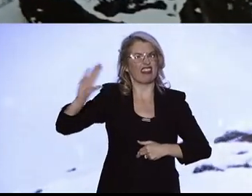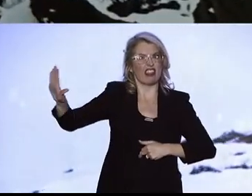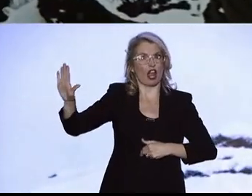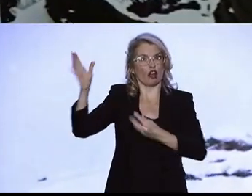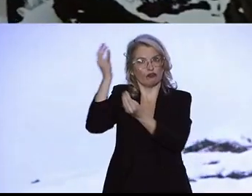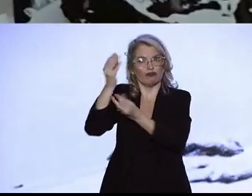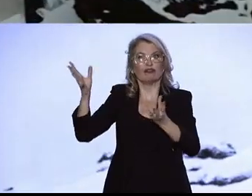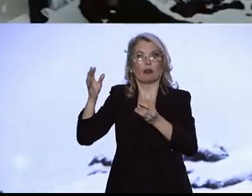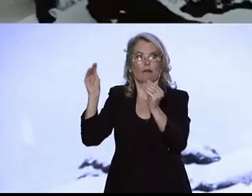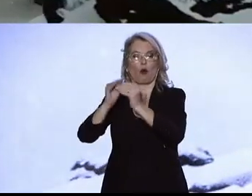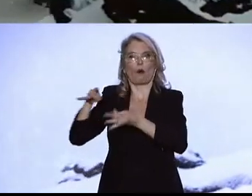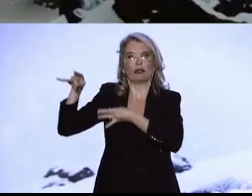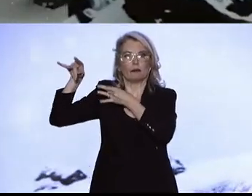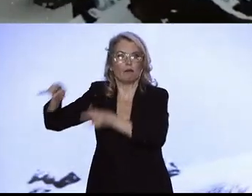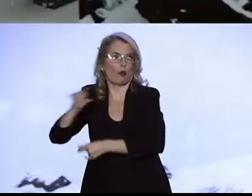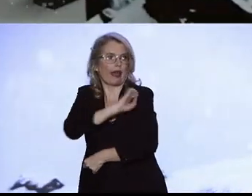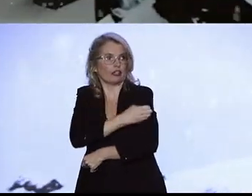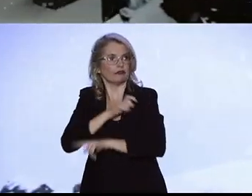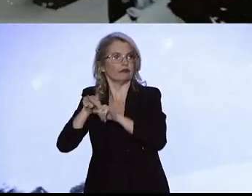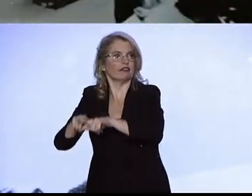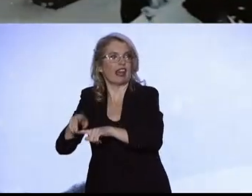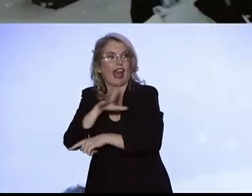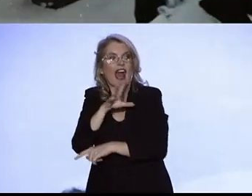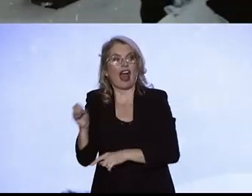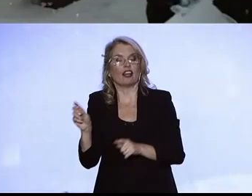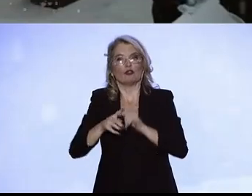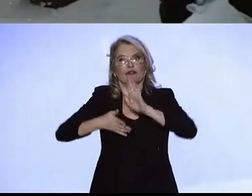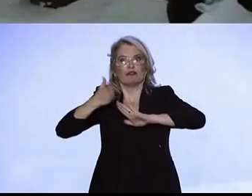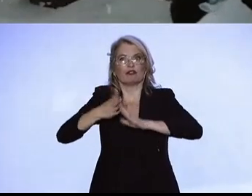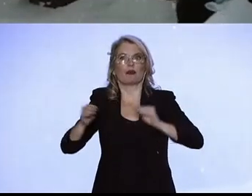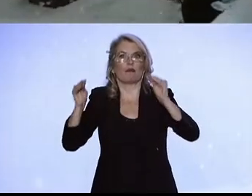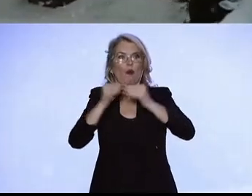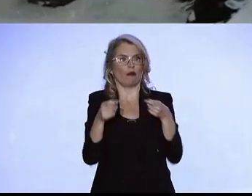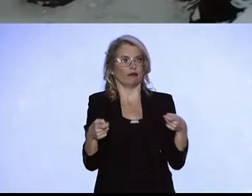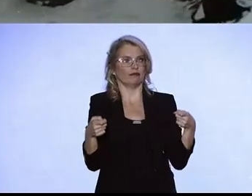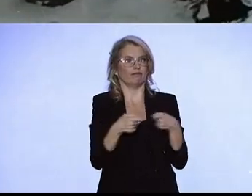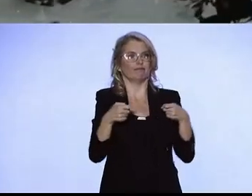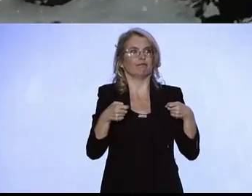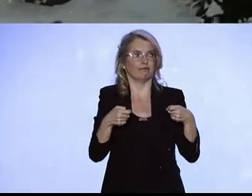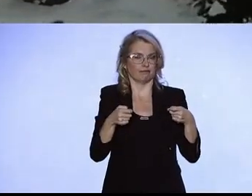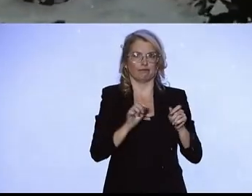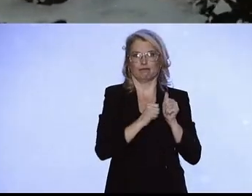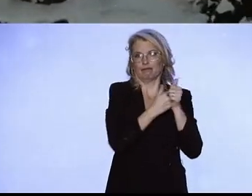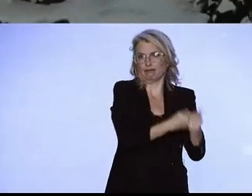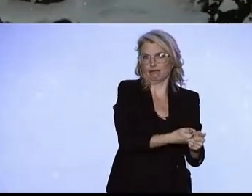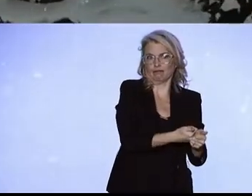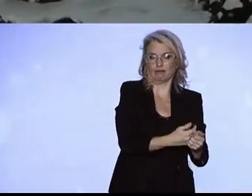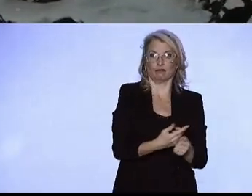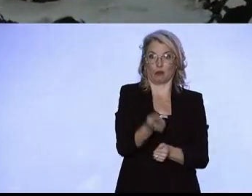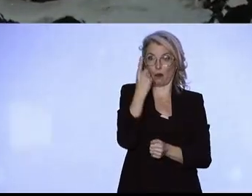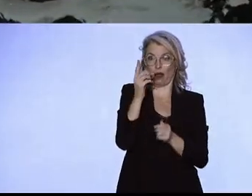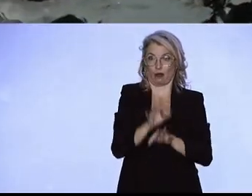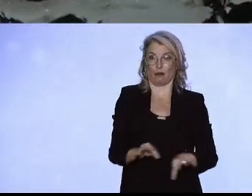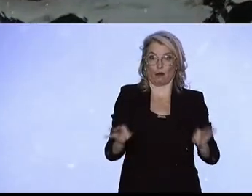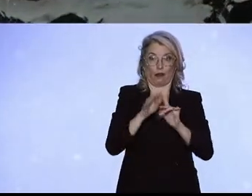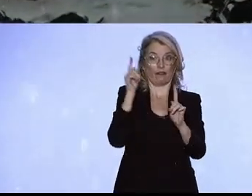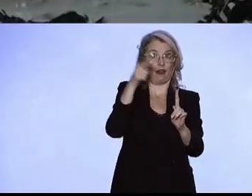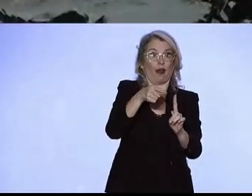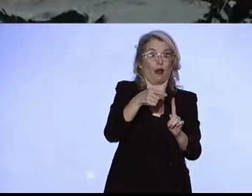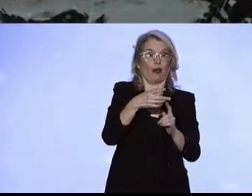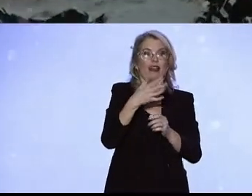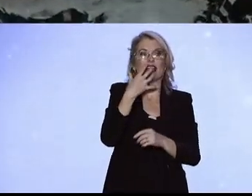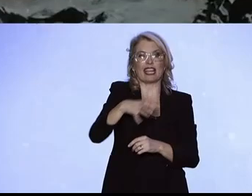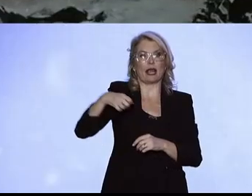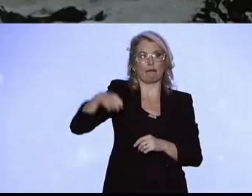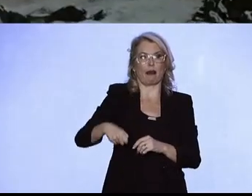contents more energy efficient and to facilitate electrification. A major point for us is heat